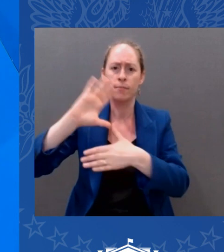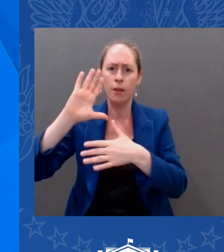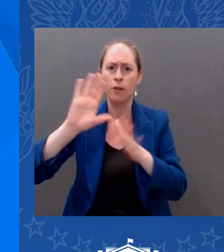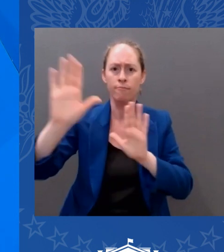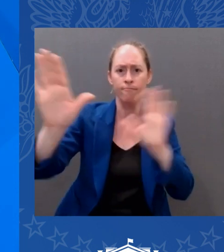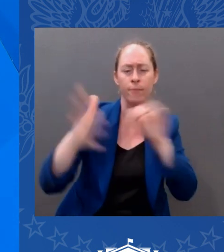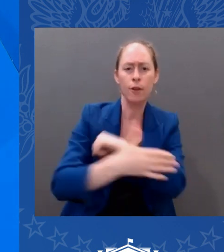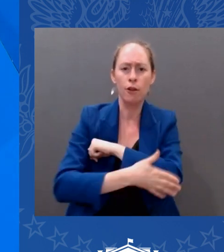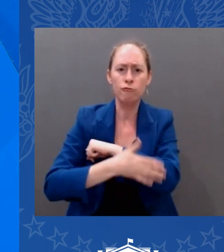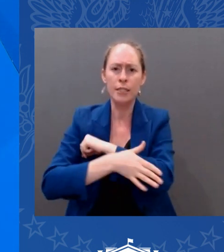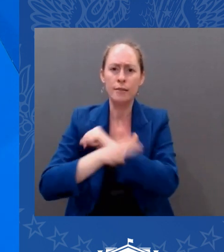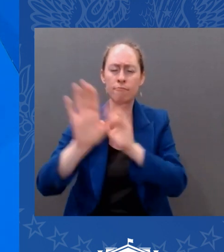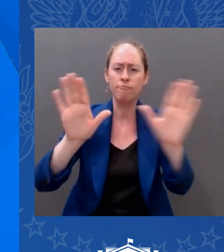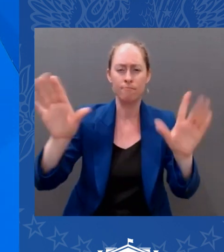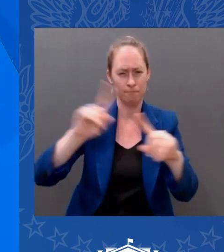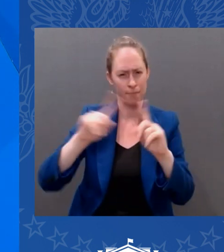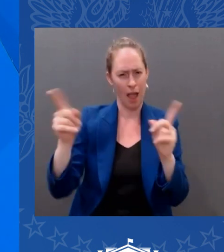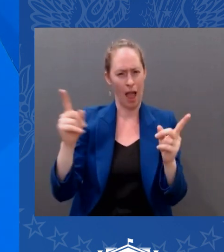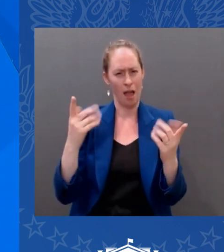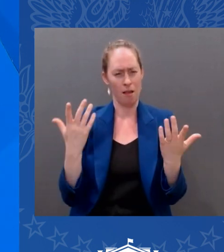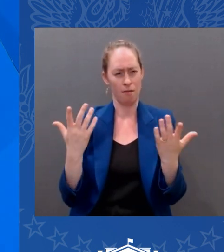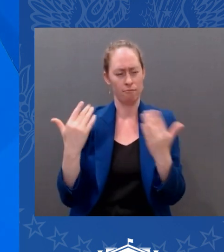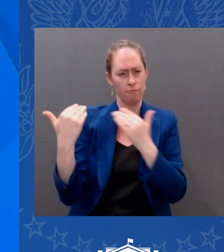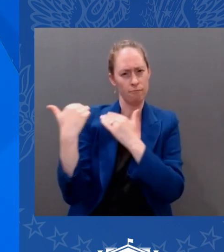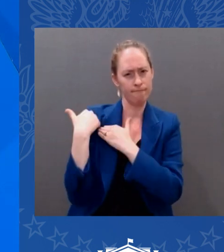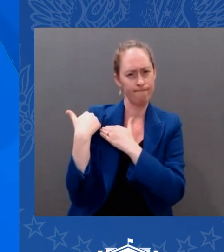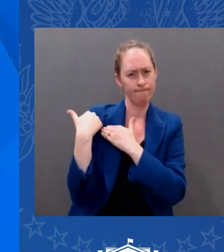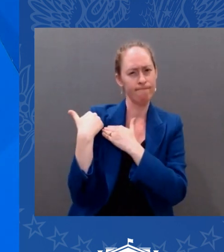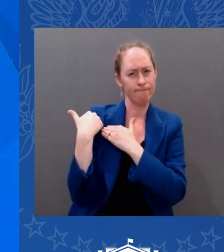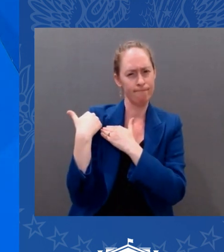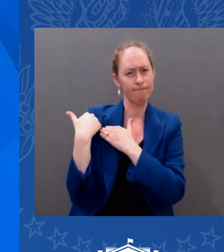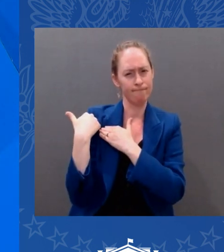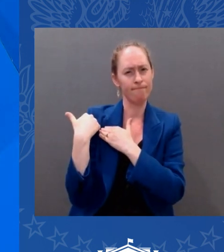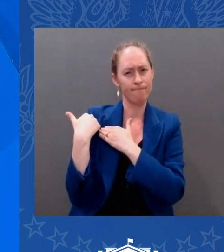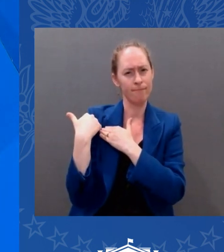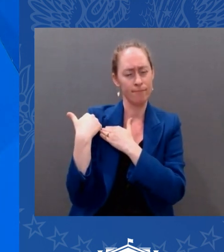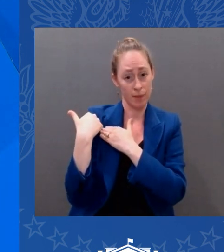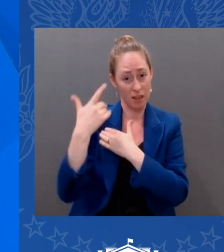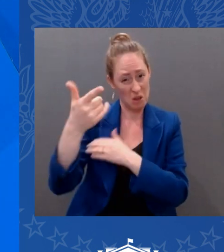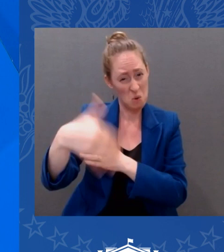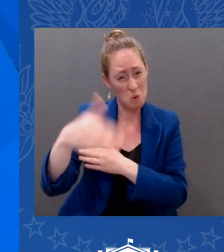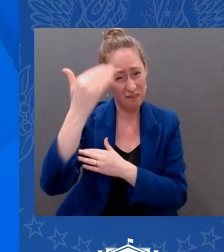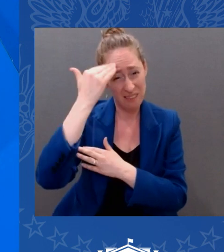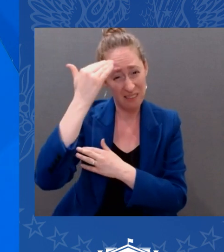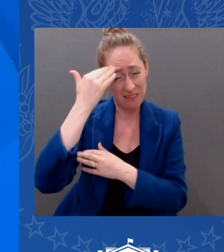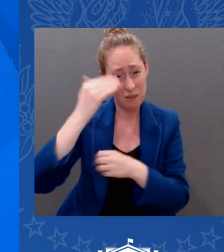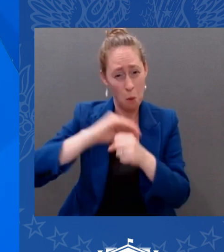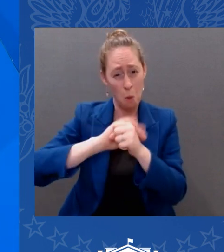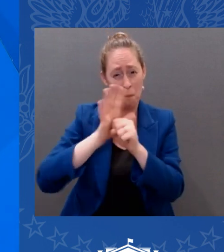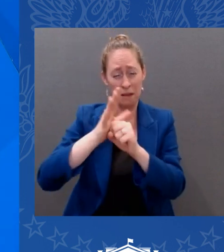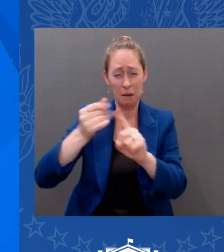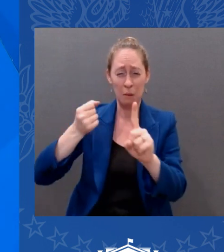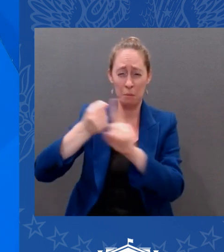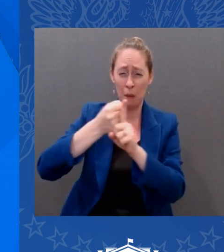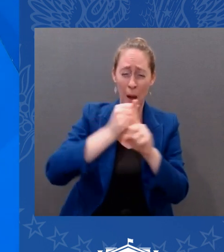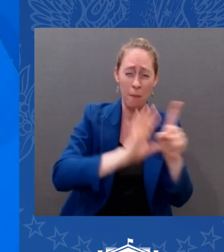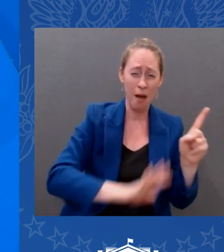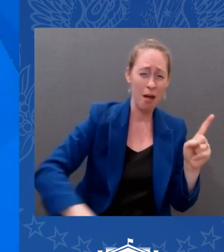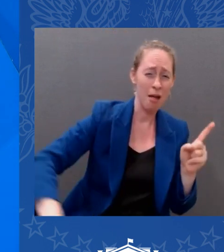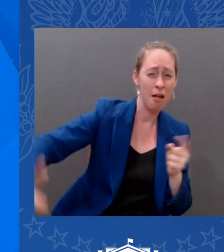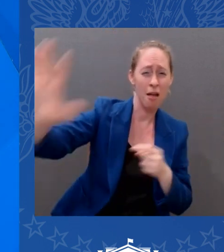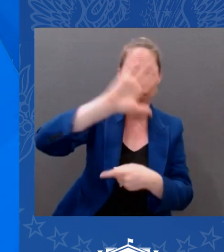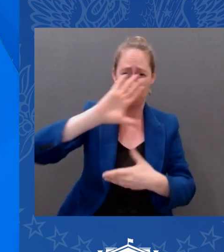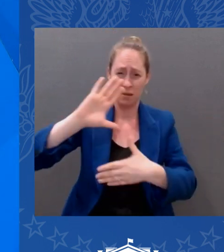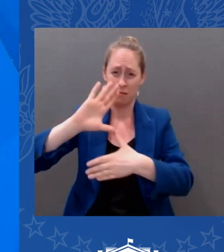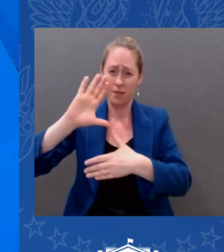While we account for just 12% of the global population, we experienced more than 40% of reported